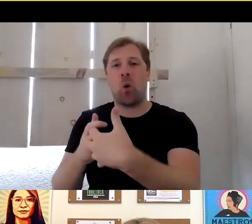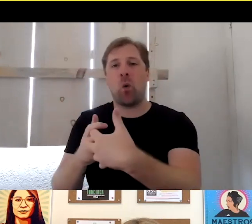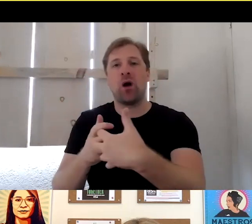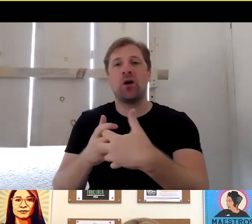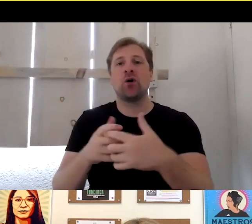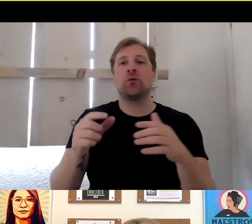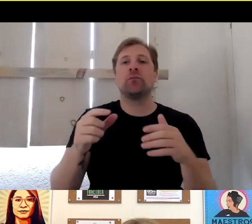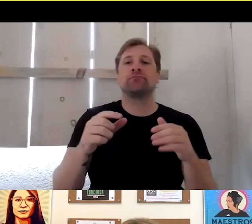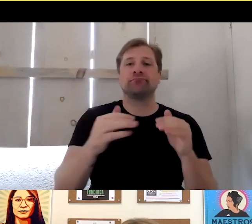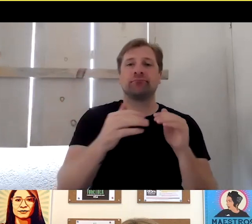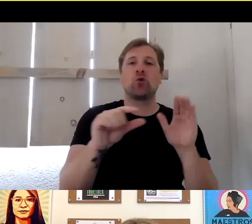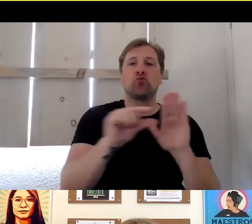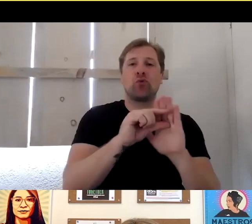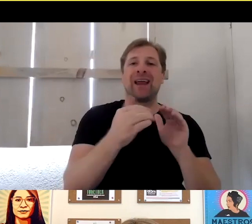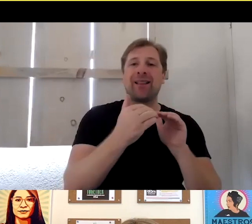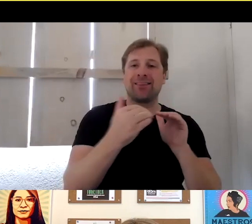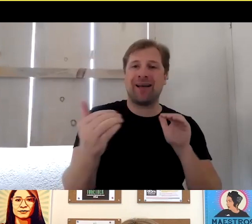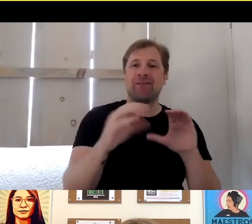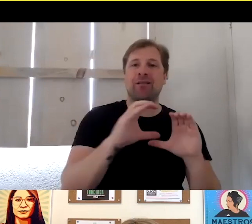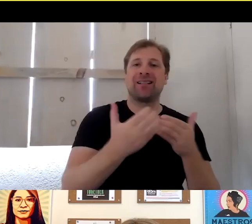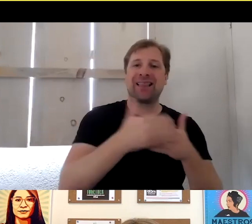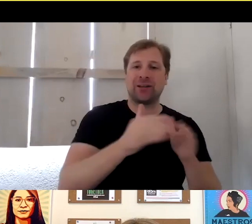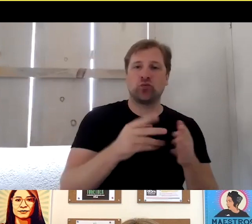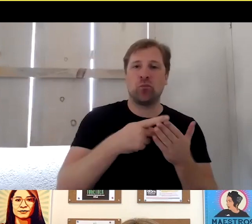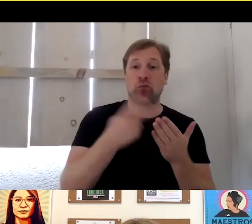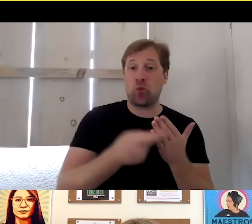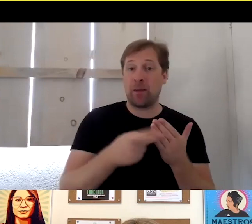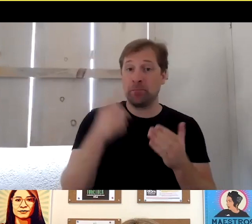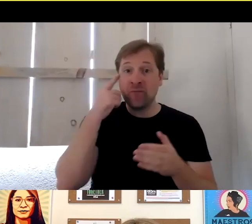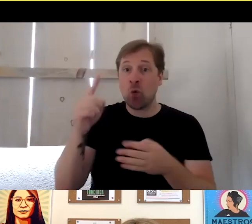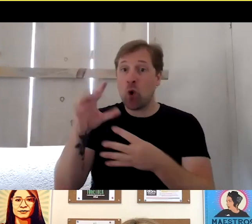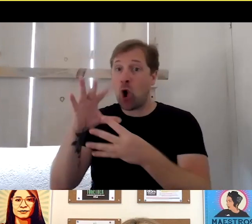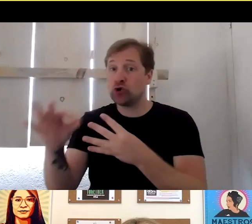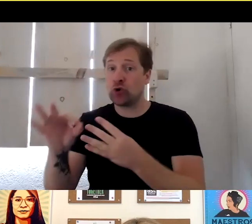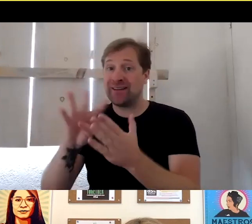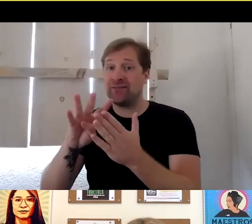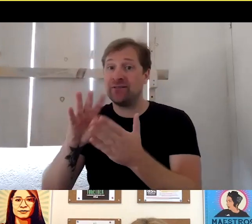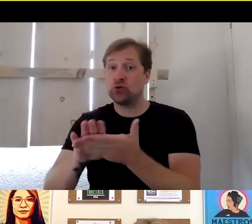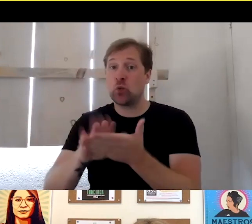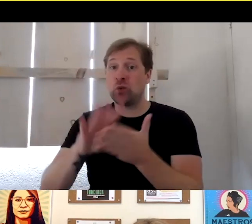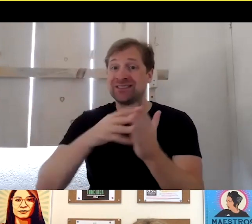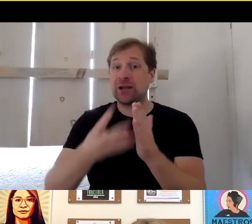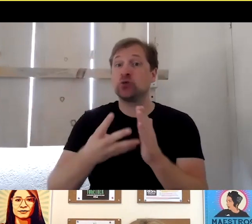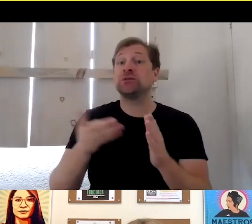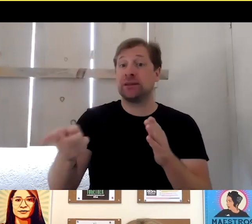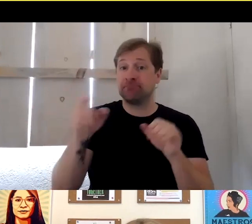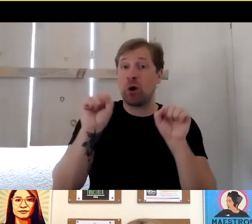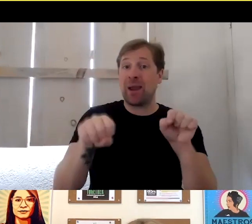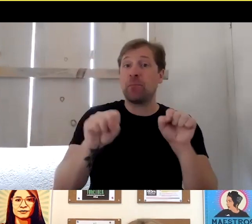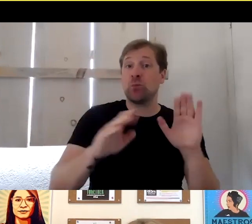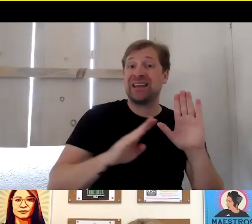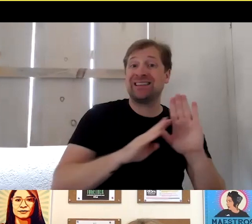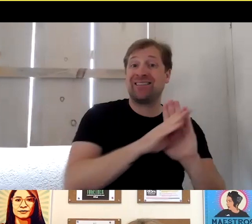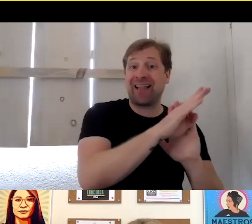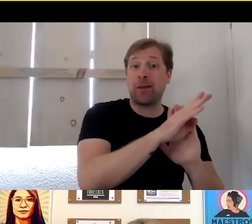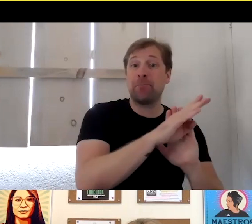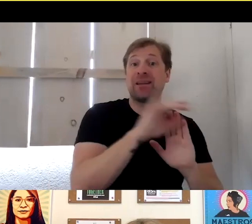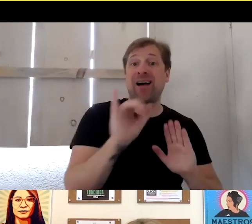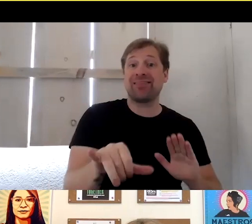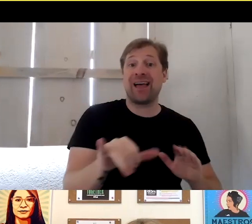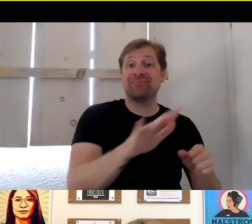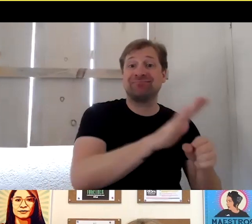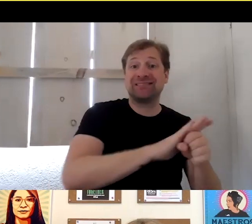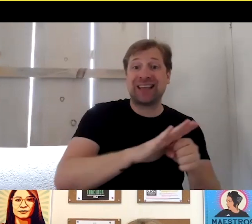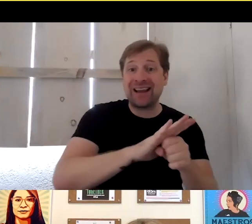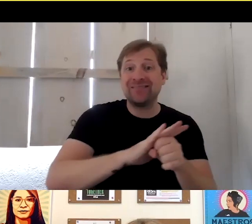level classroom program. For alternative school schedules, they may be developed on a site-by-site basis, and